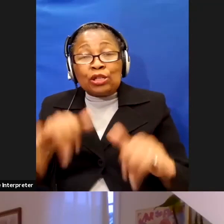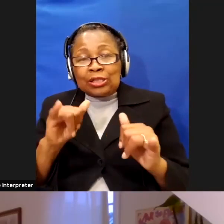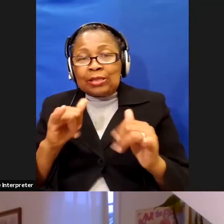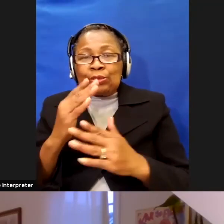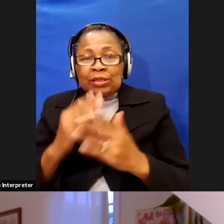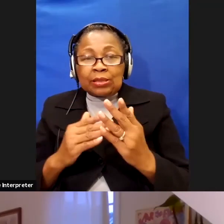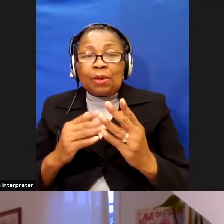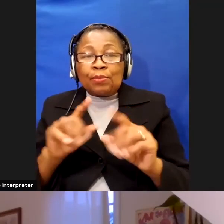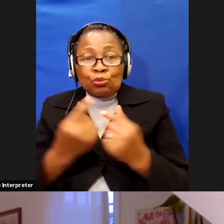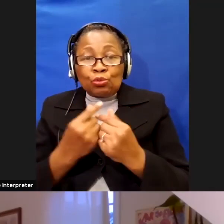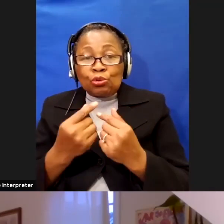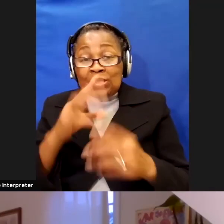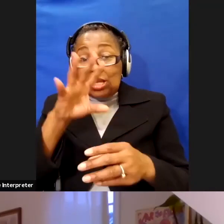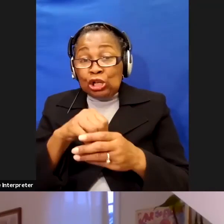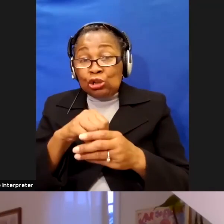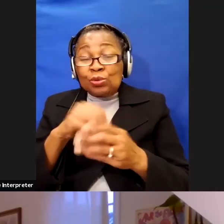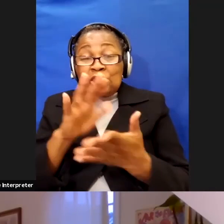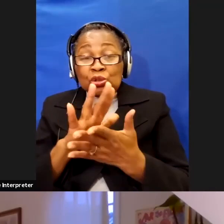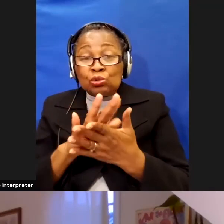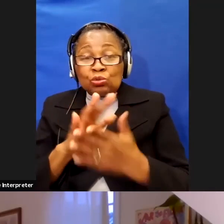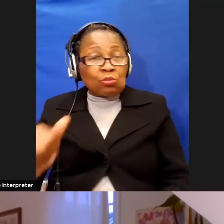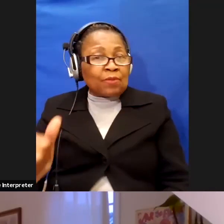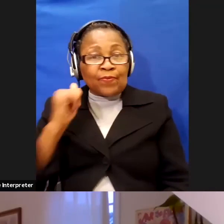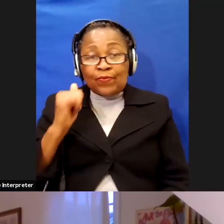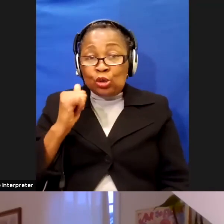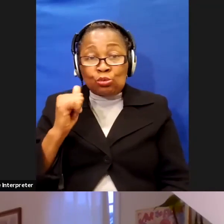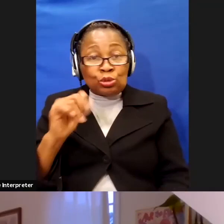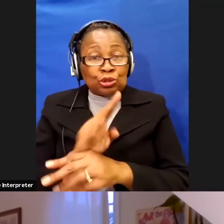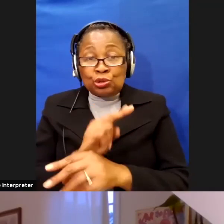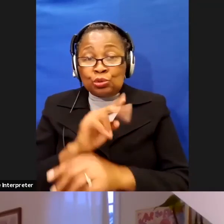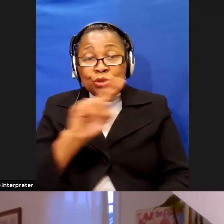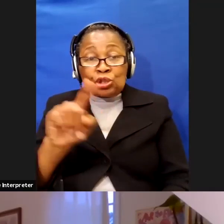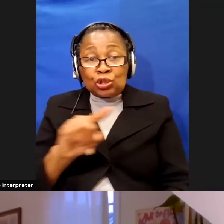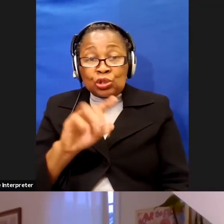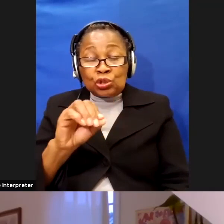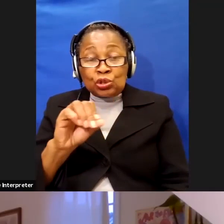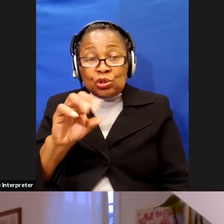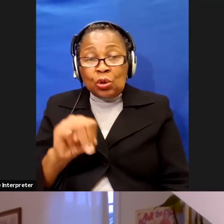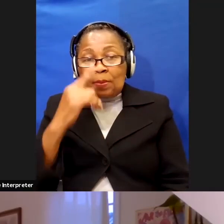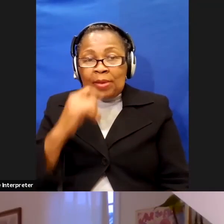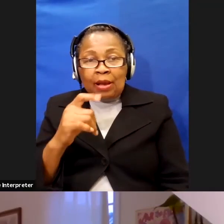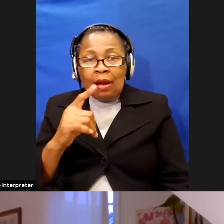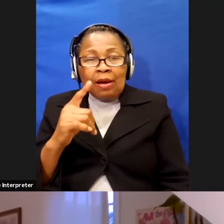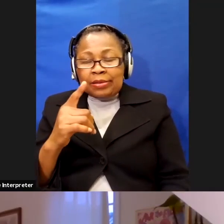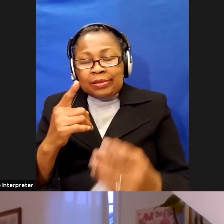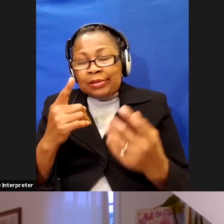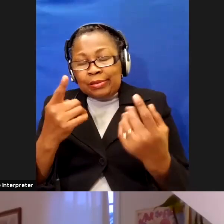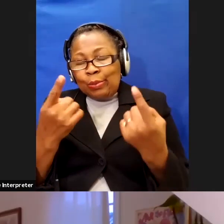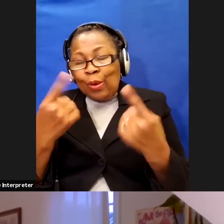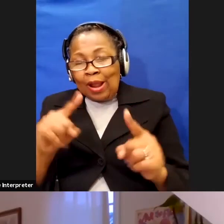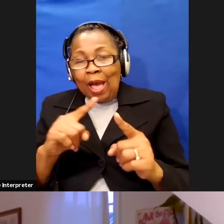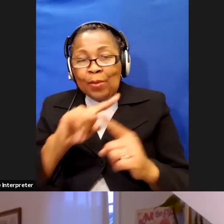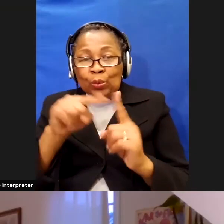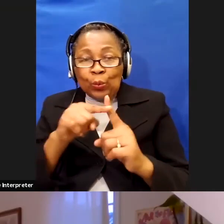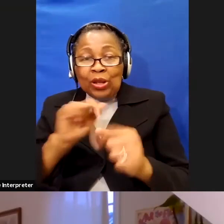including schools, that still refuse to use Zoom because of their, you know, initial snafu that happened when COVID started